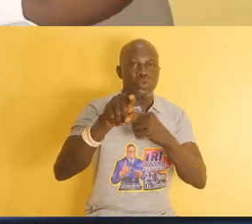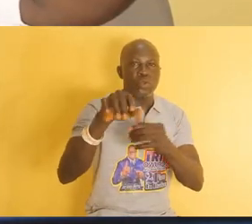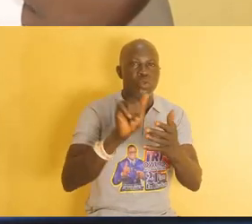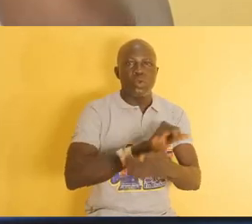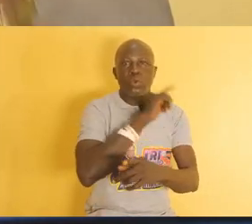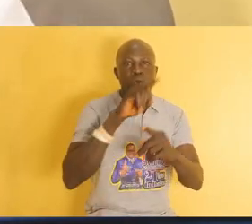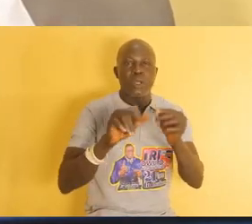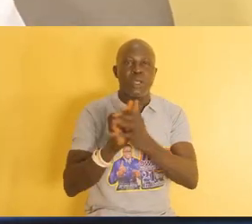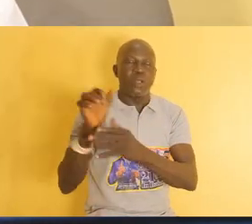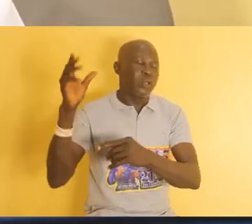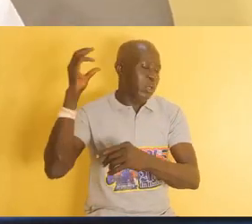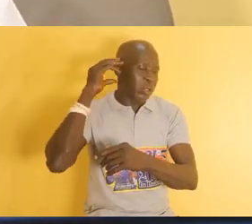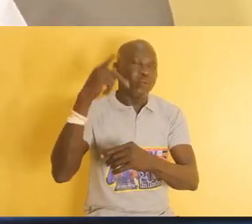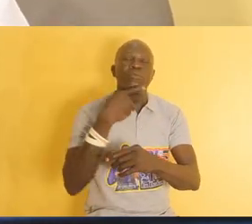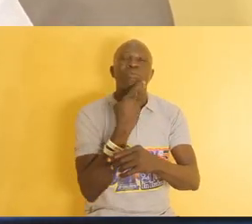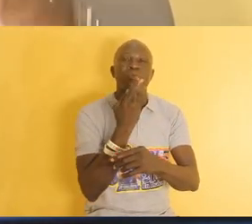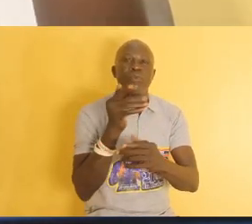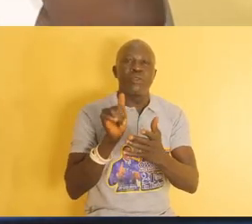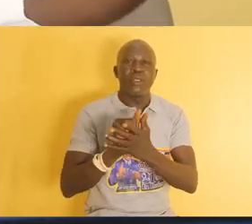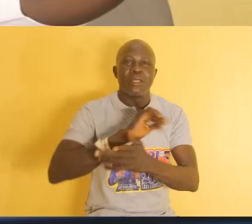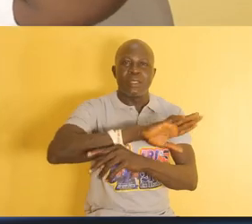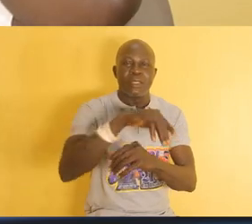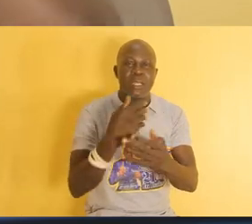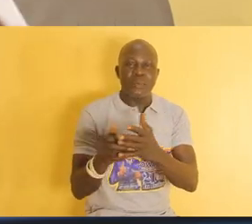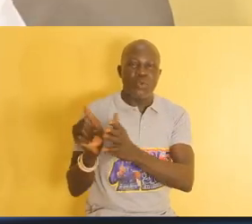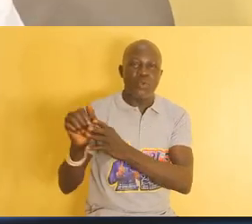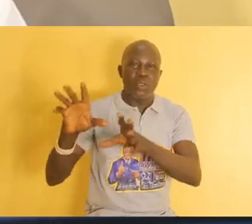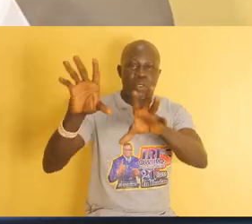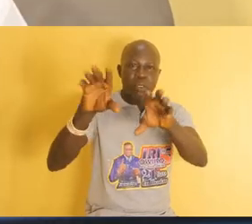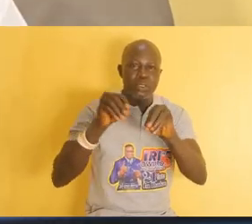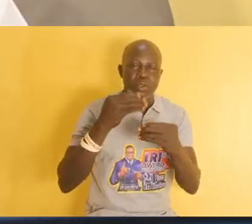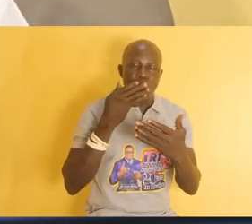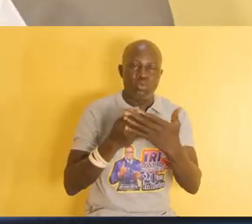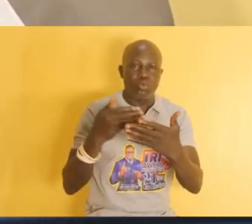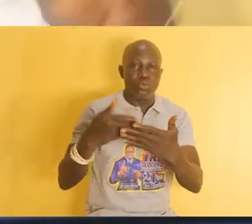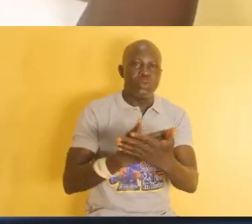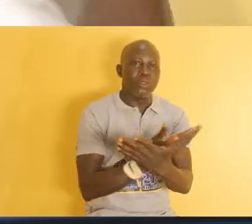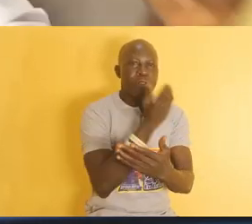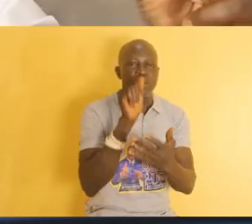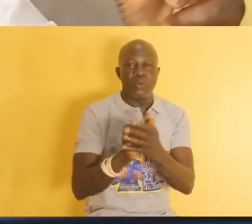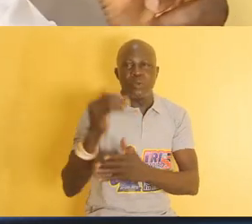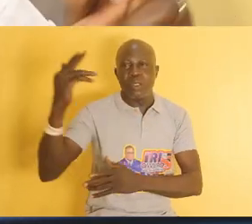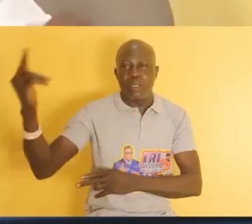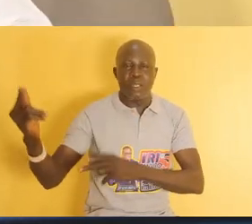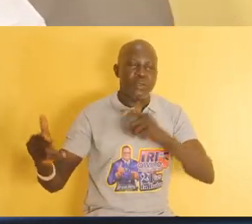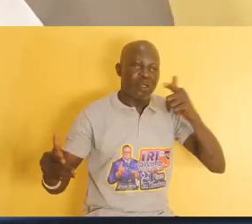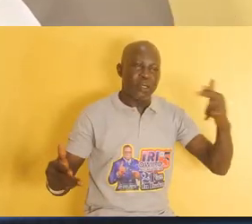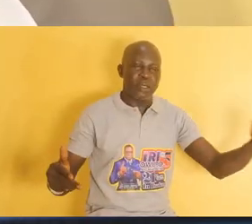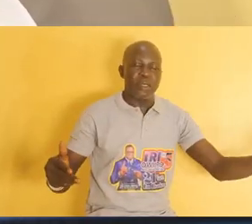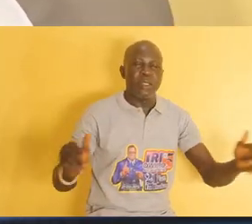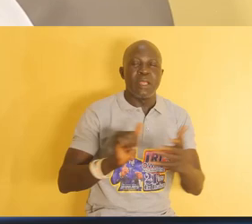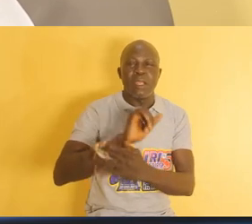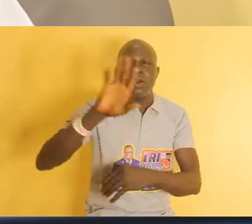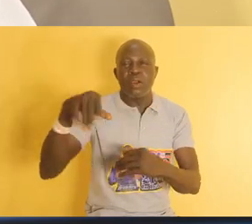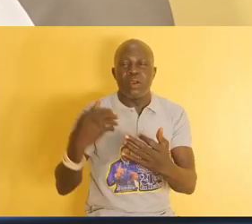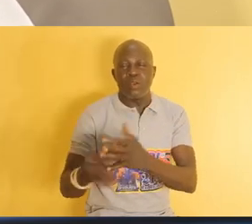ti gbo ohun me as you are hearing my voice be lo ba gba iroyin ayo you will see good news lati wa ti lo si both left and right omo